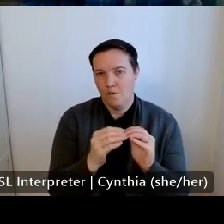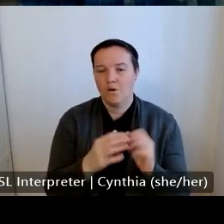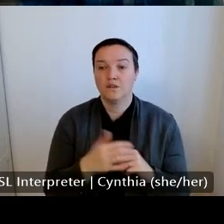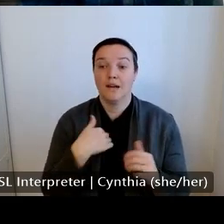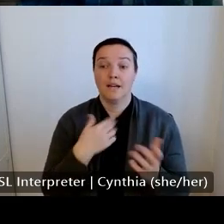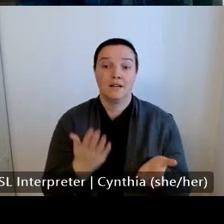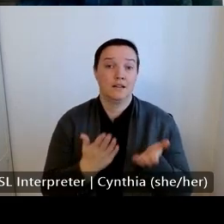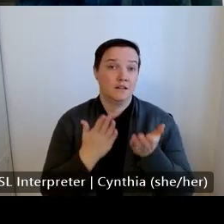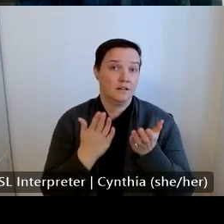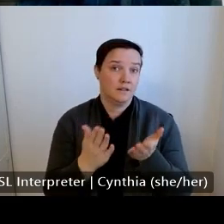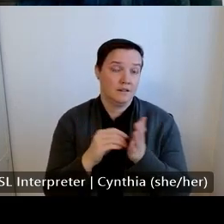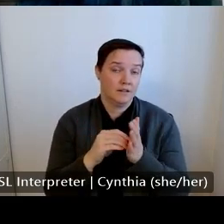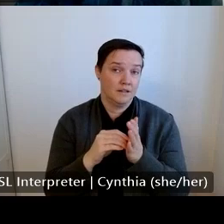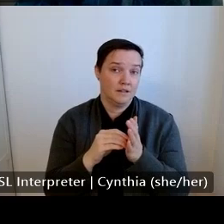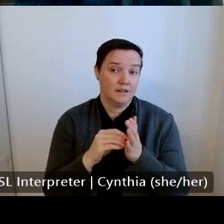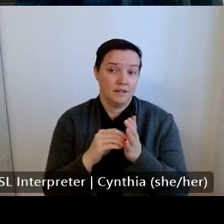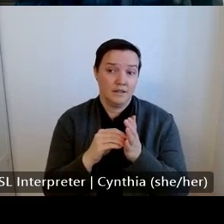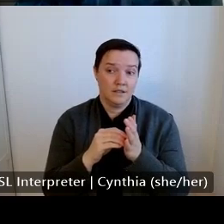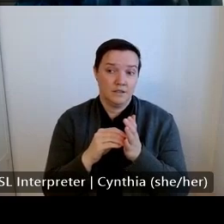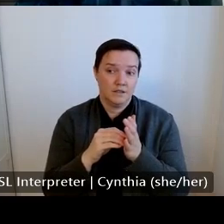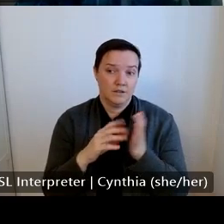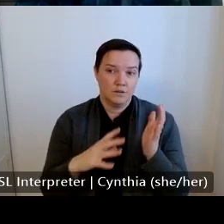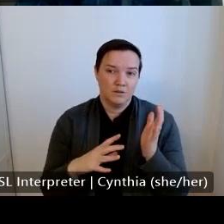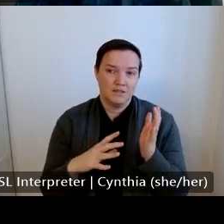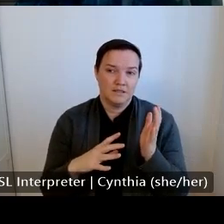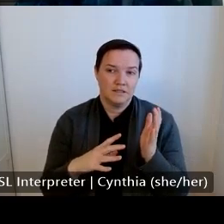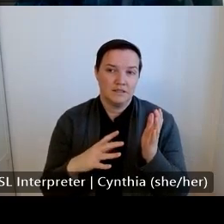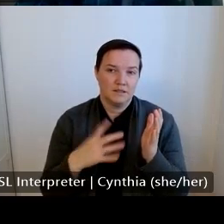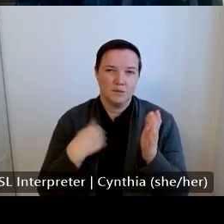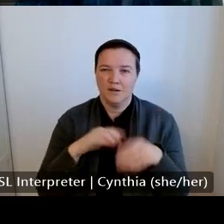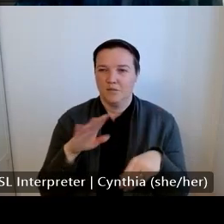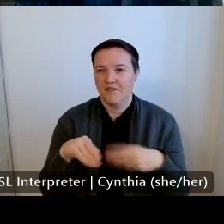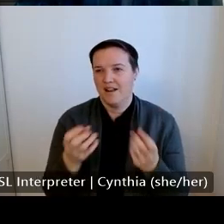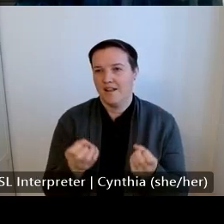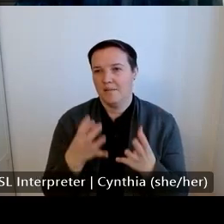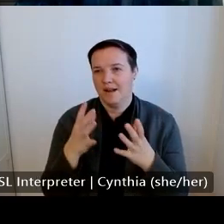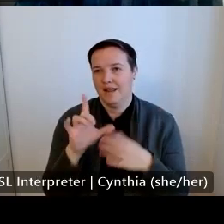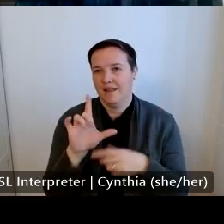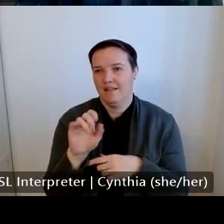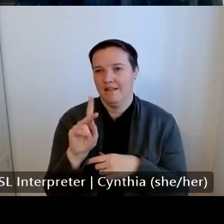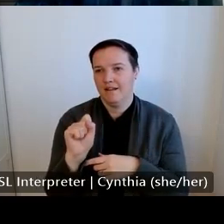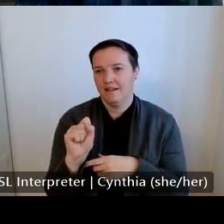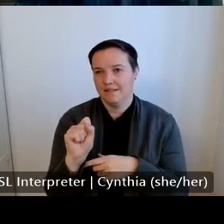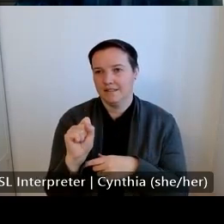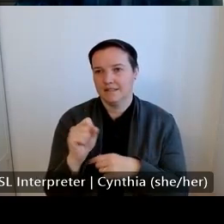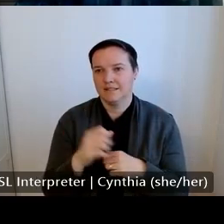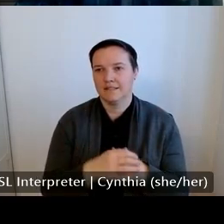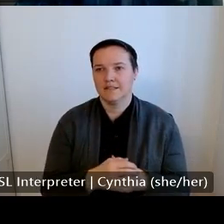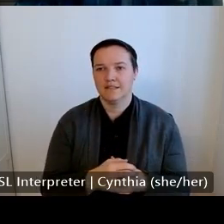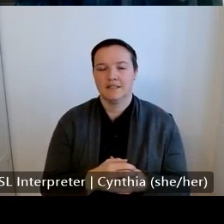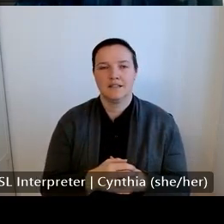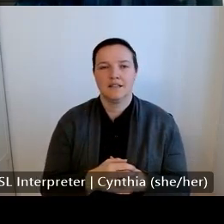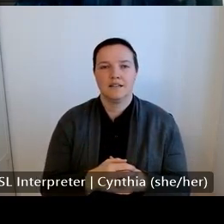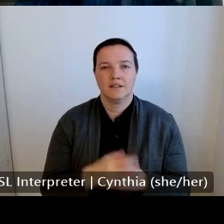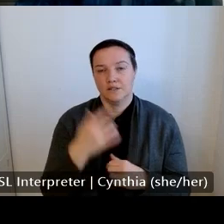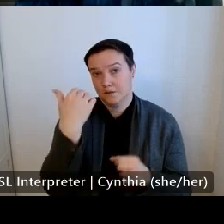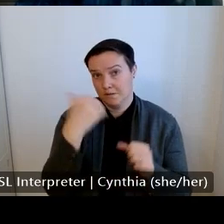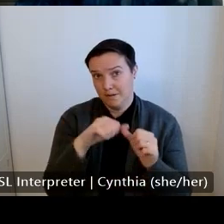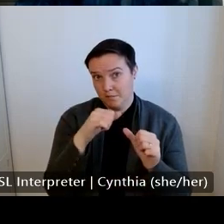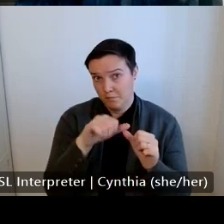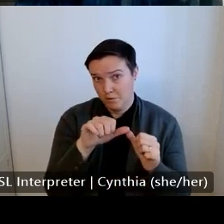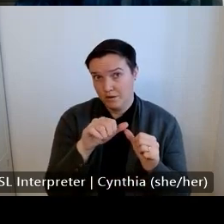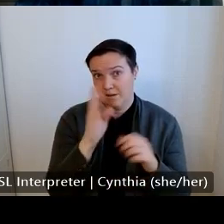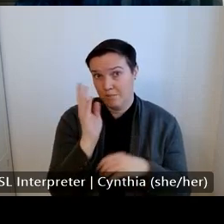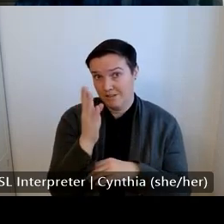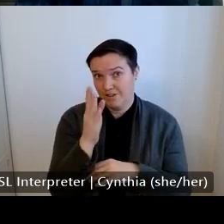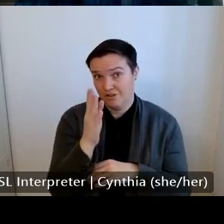recommend to students is we're providing a lot of links in the chat. And so just a reminder that you can download the presentation again